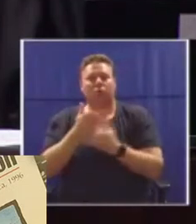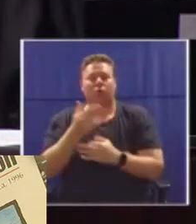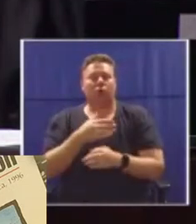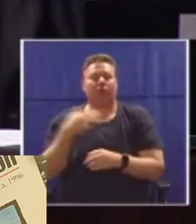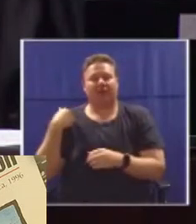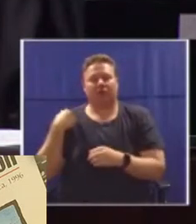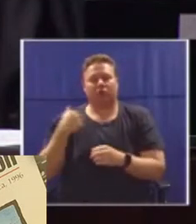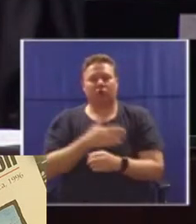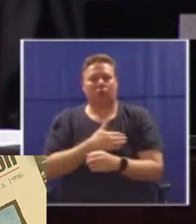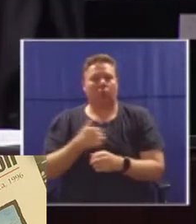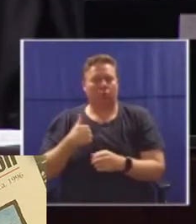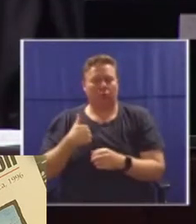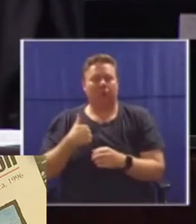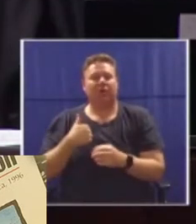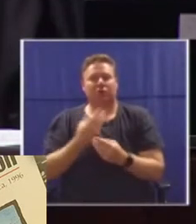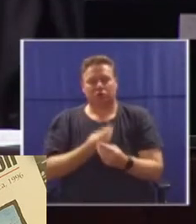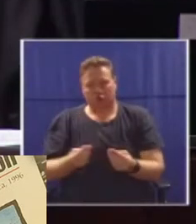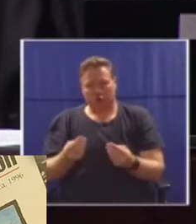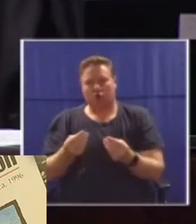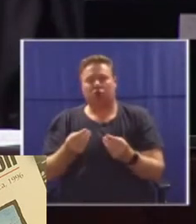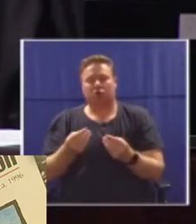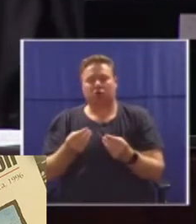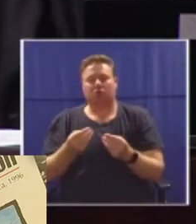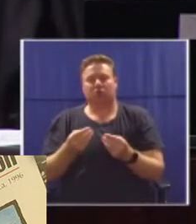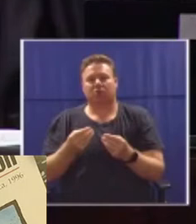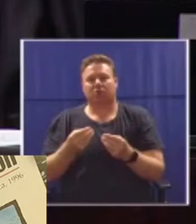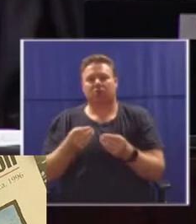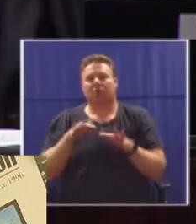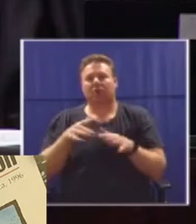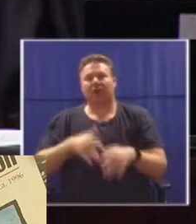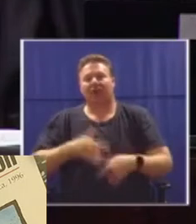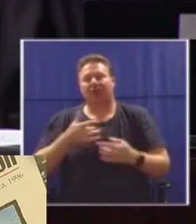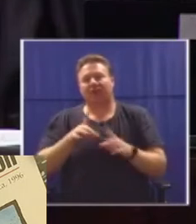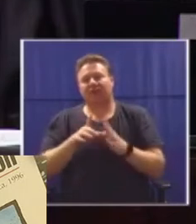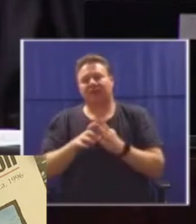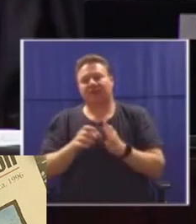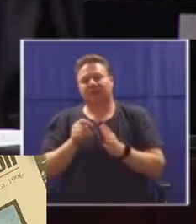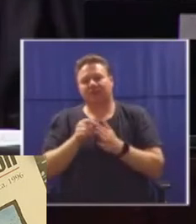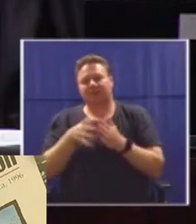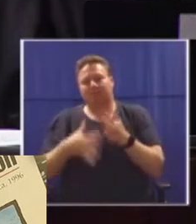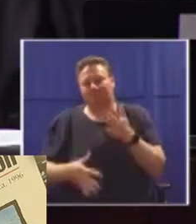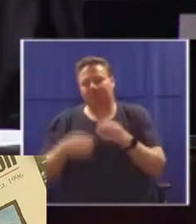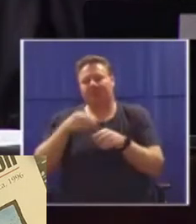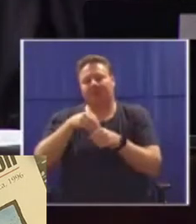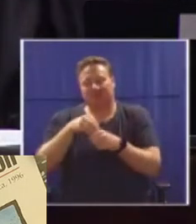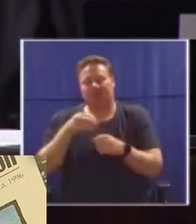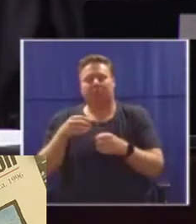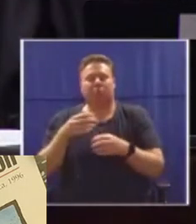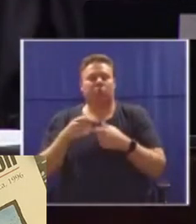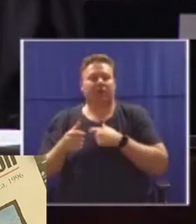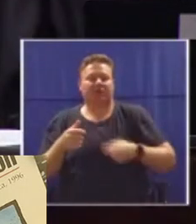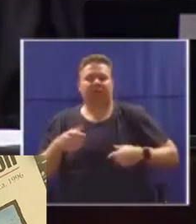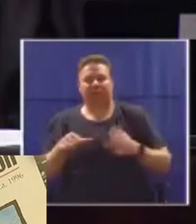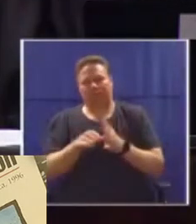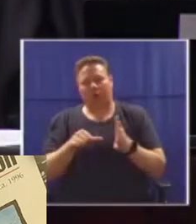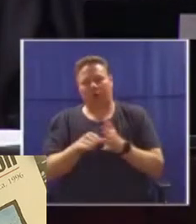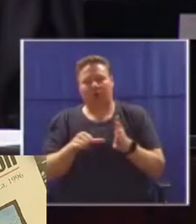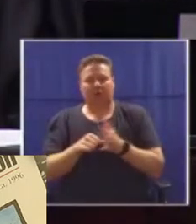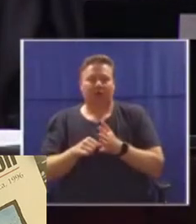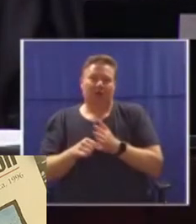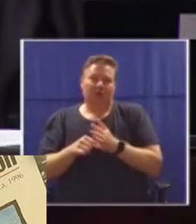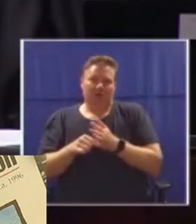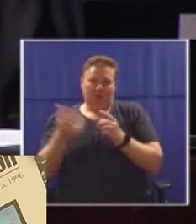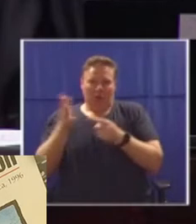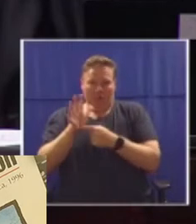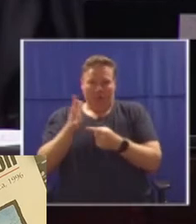Women, Children, and People Living with Disabilities in the presidency is important. It should continue to be used to prioritize